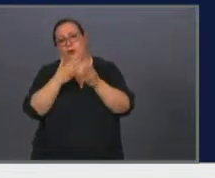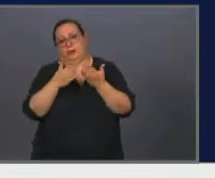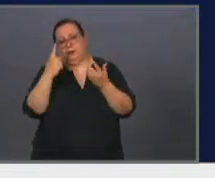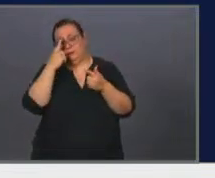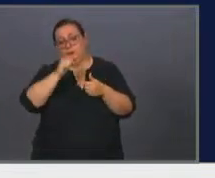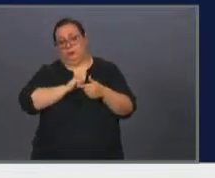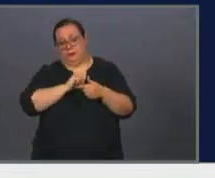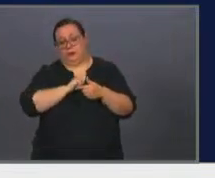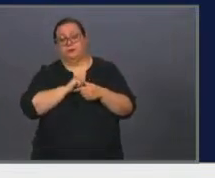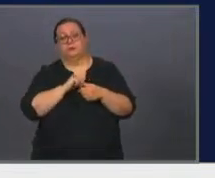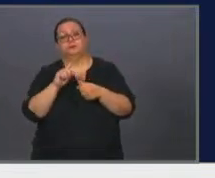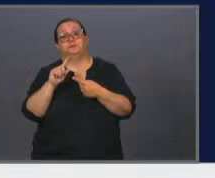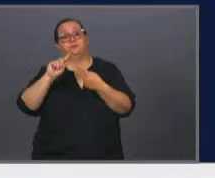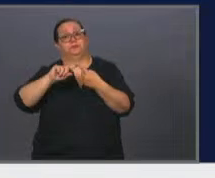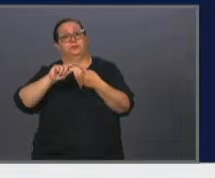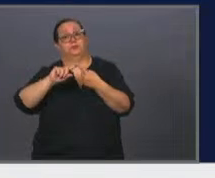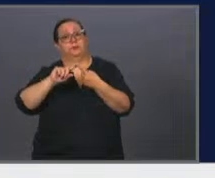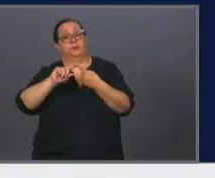is